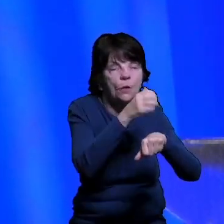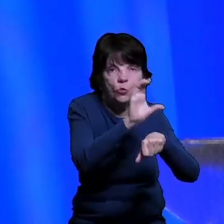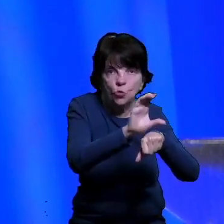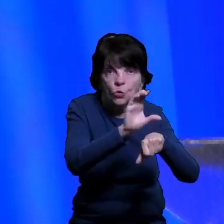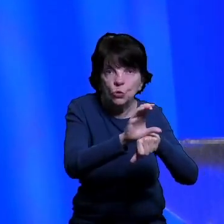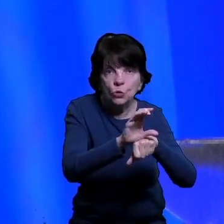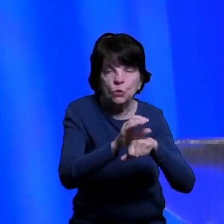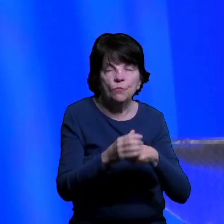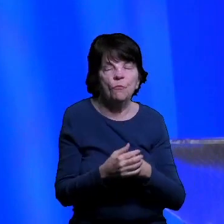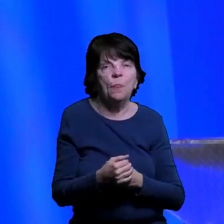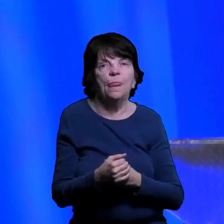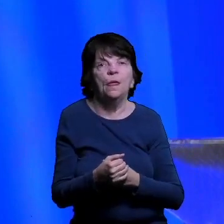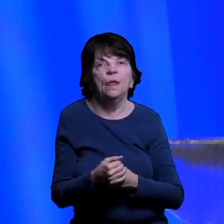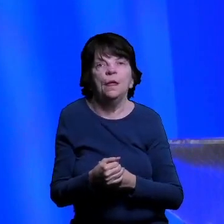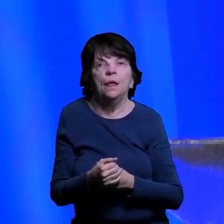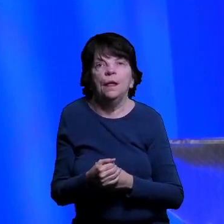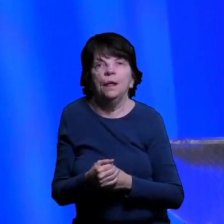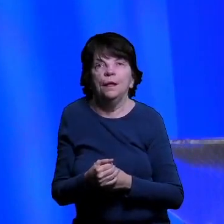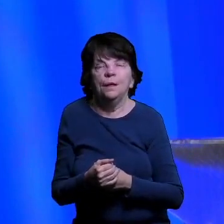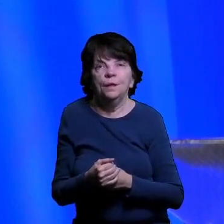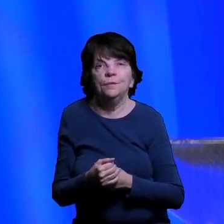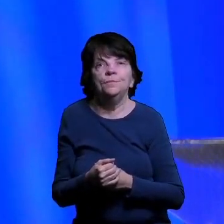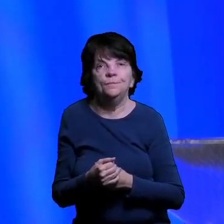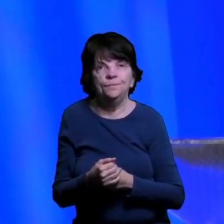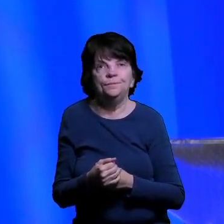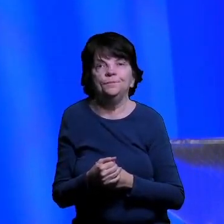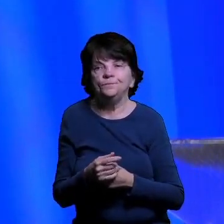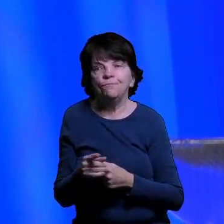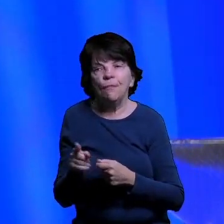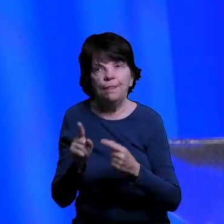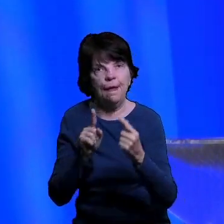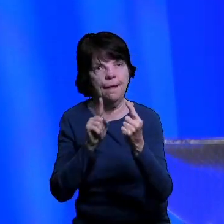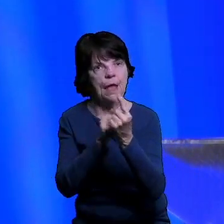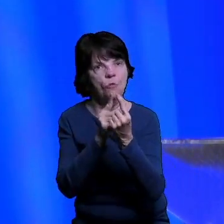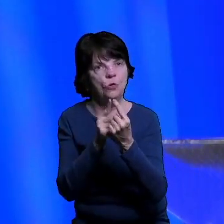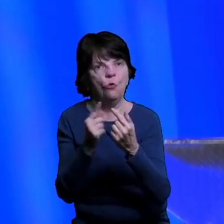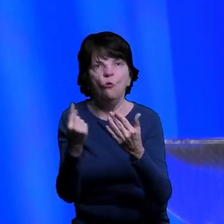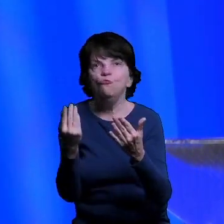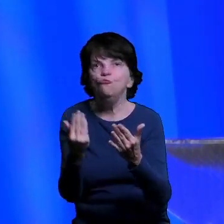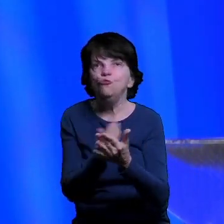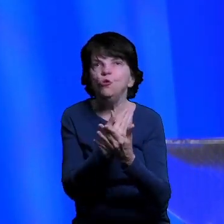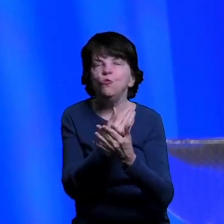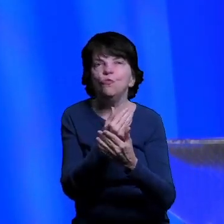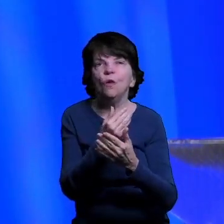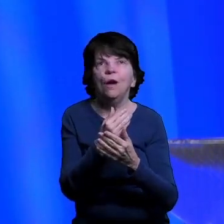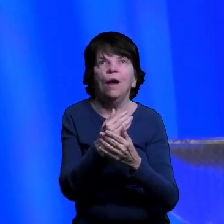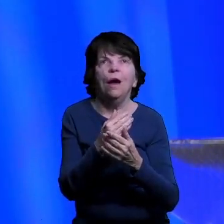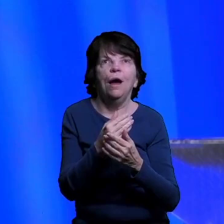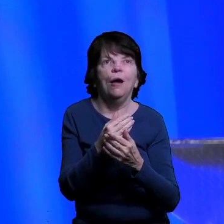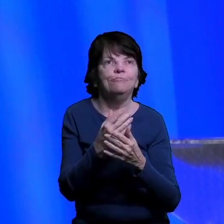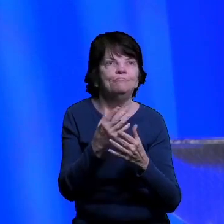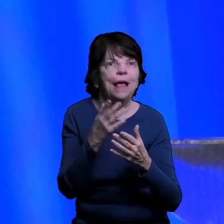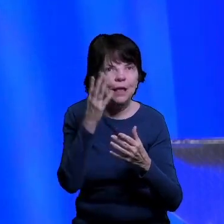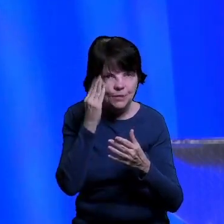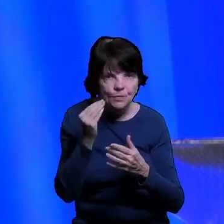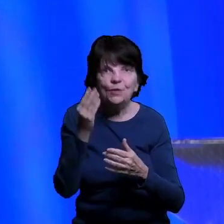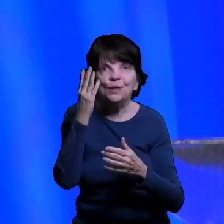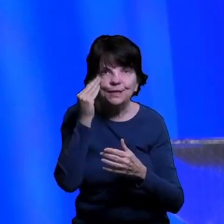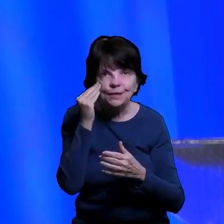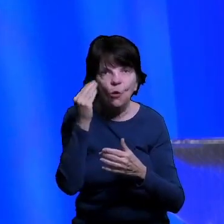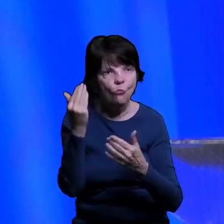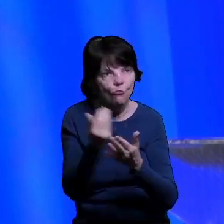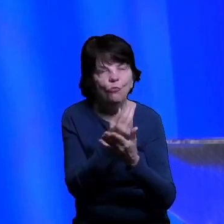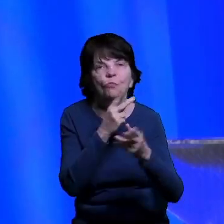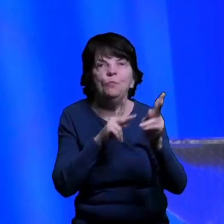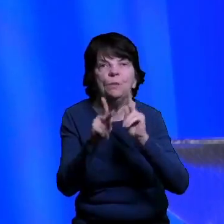things that allowed them to be able to encounter some new, fresh things in different ways because they gave it,